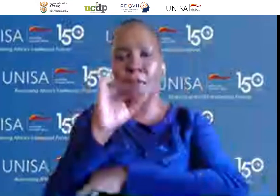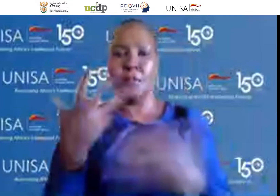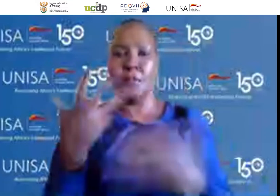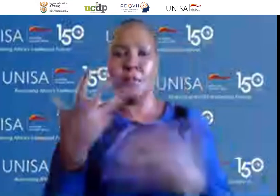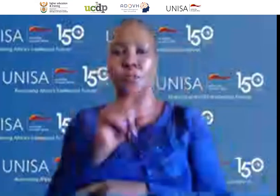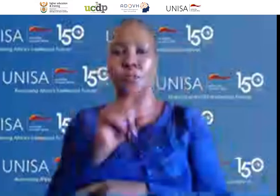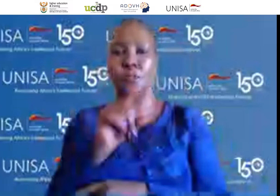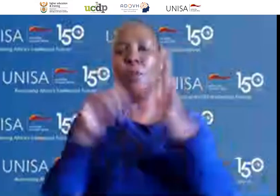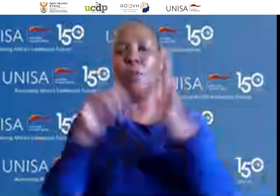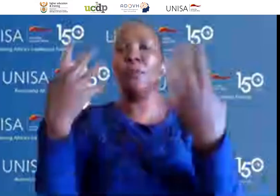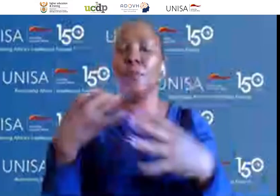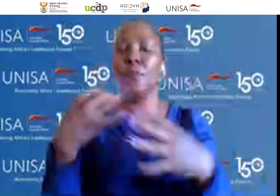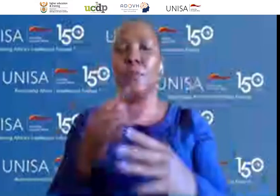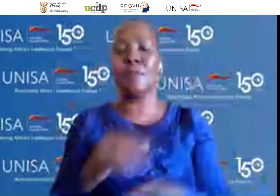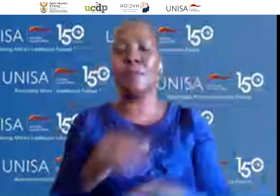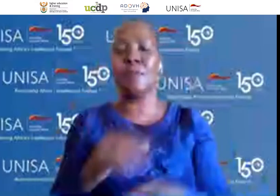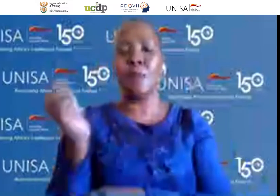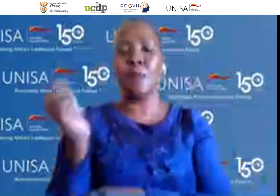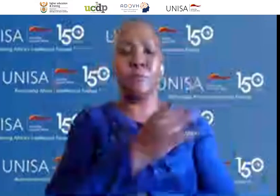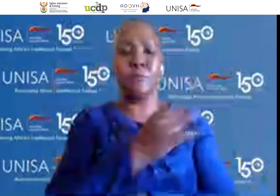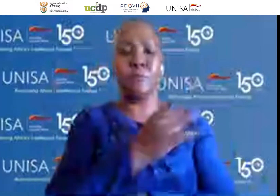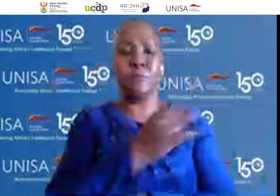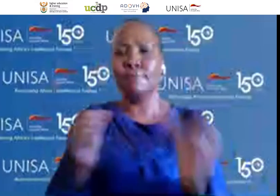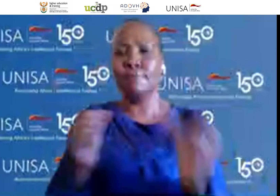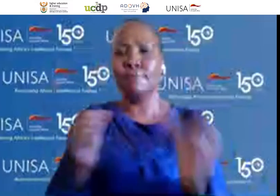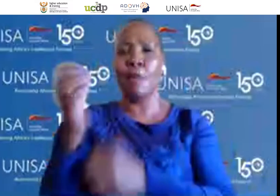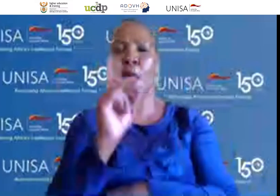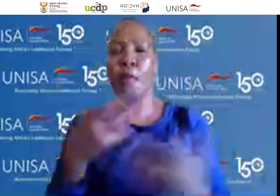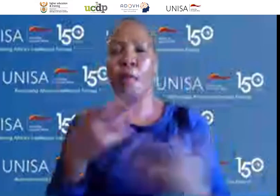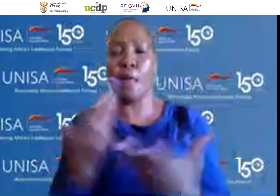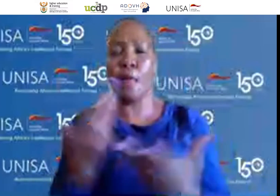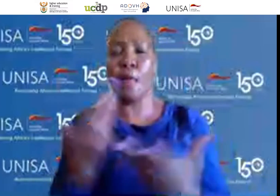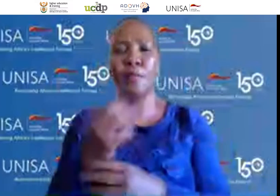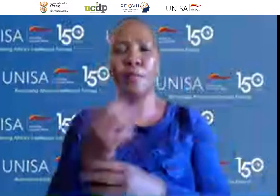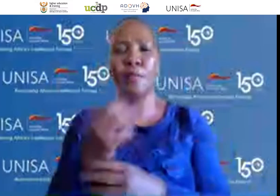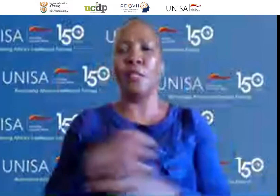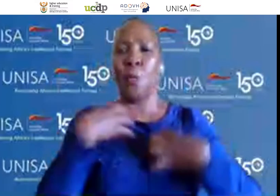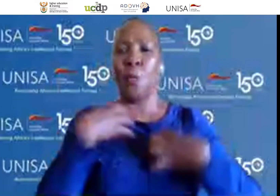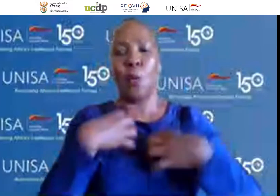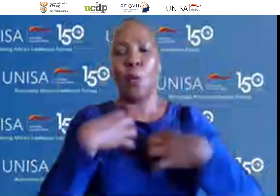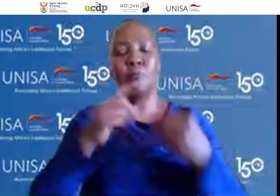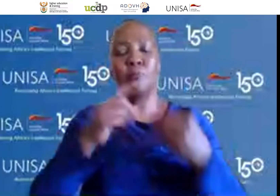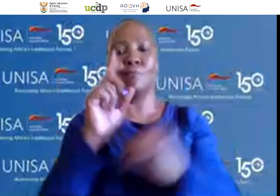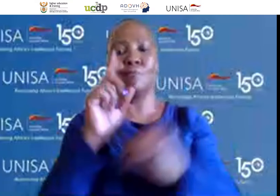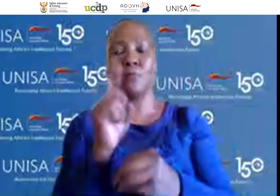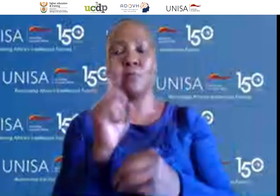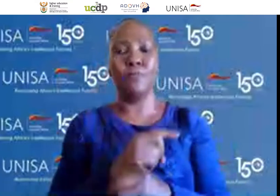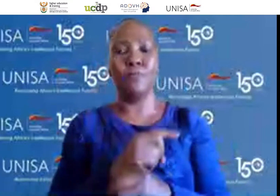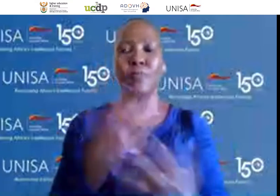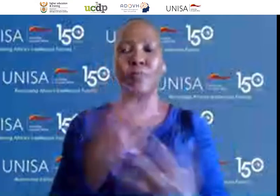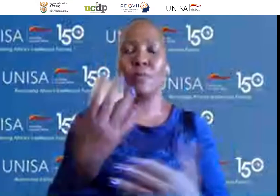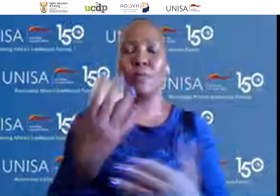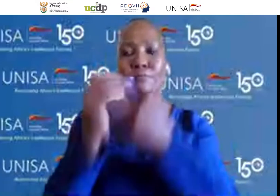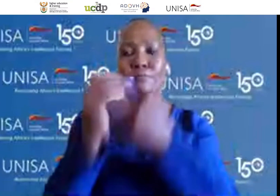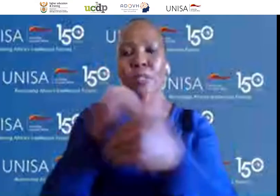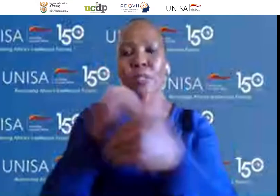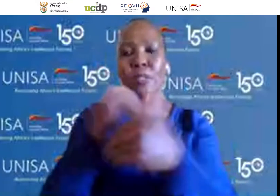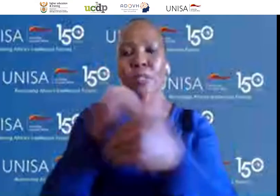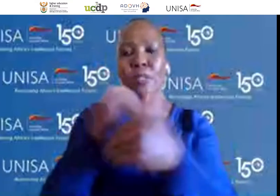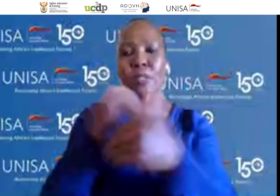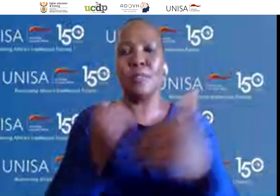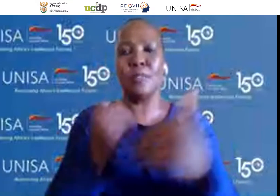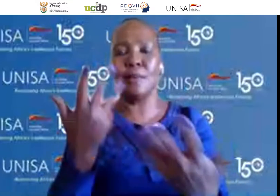important and what has been coming up is the fears, the worries about what's the actual process, especially when it comes to